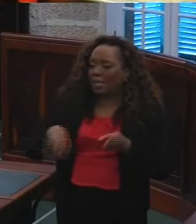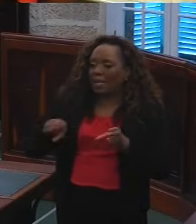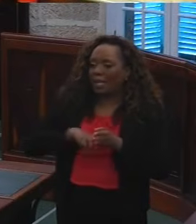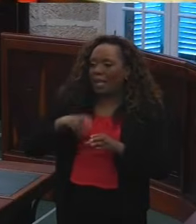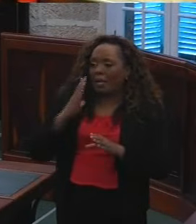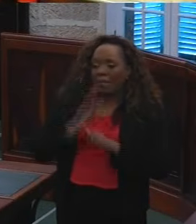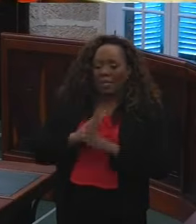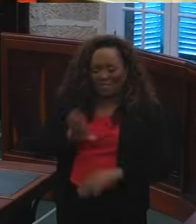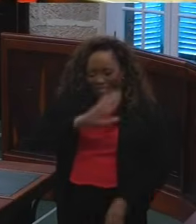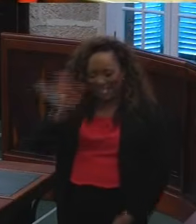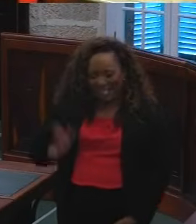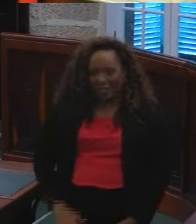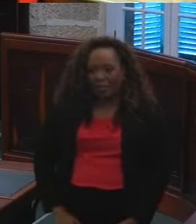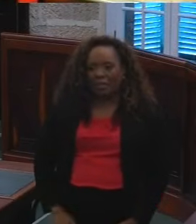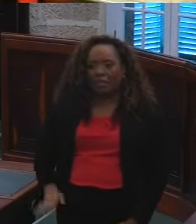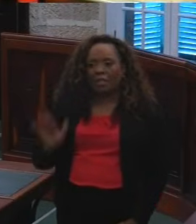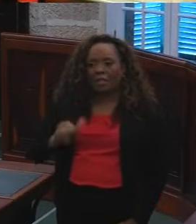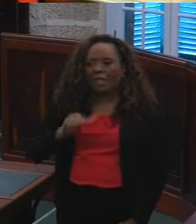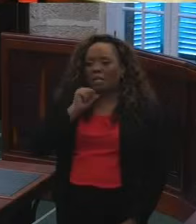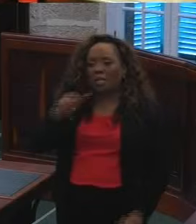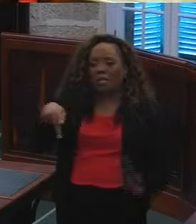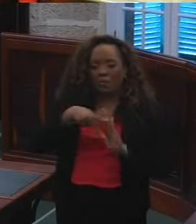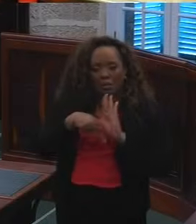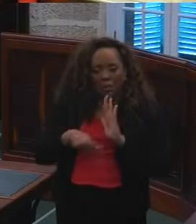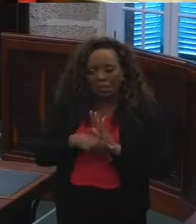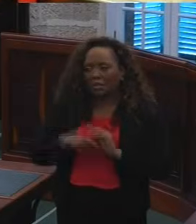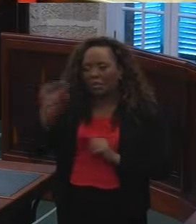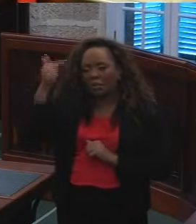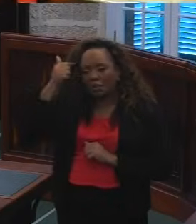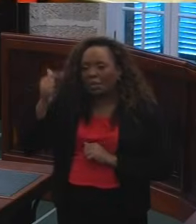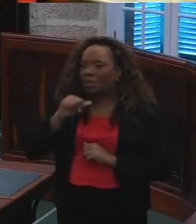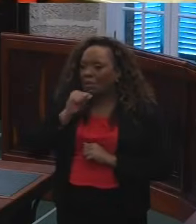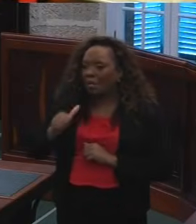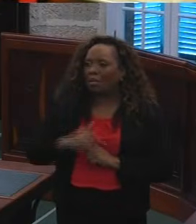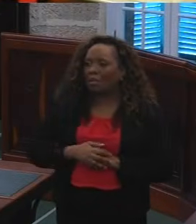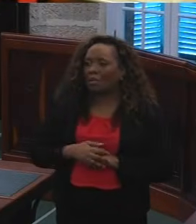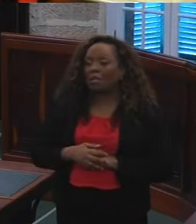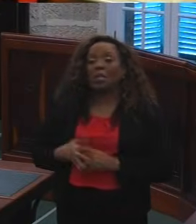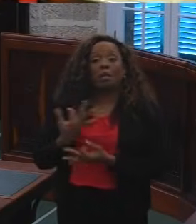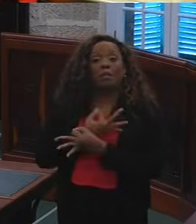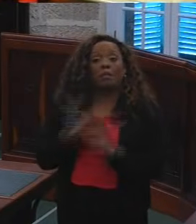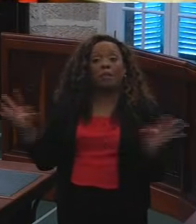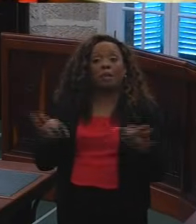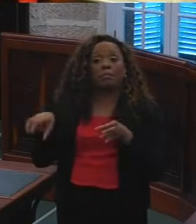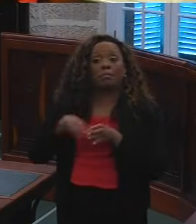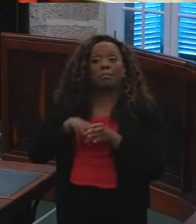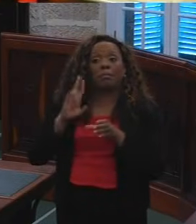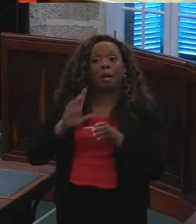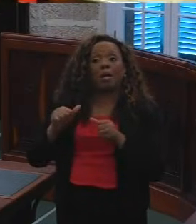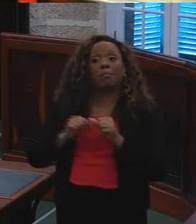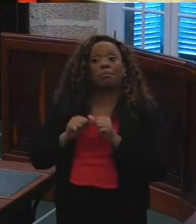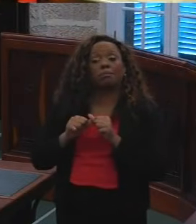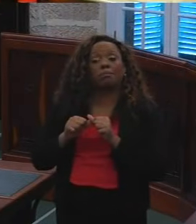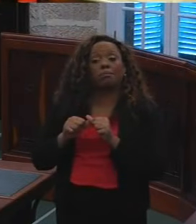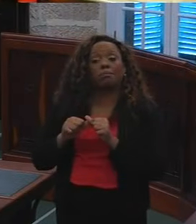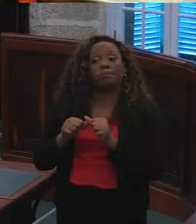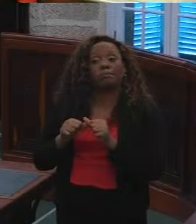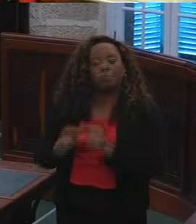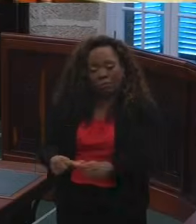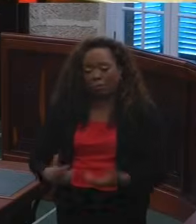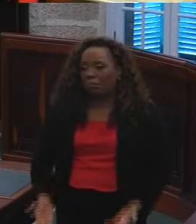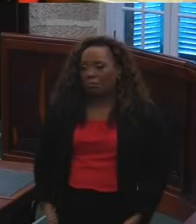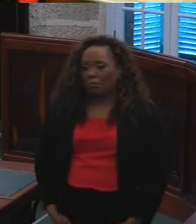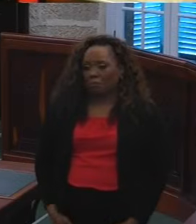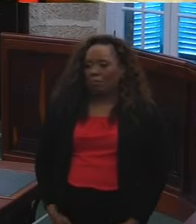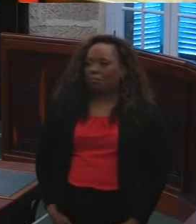this country. It is not the policy of the government, Mr. Speaker, sir. That free ride for older persons will continue regardless of